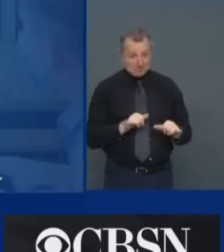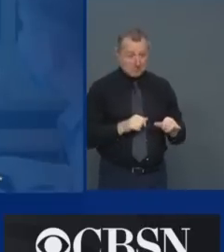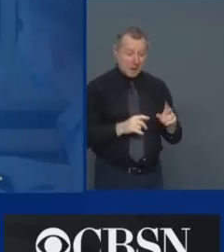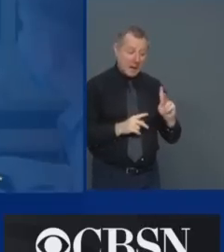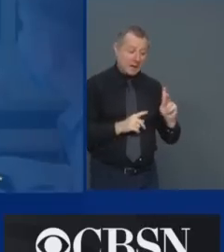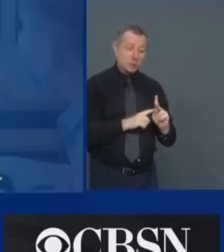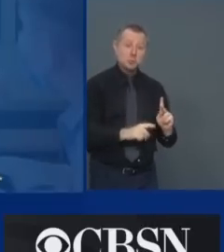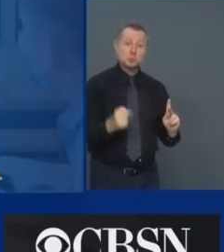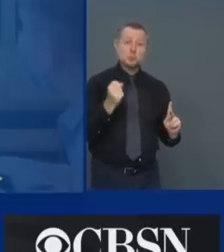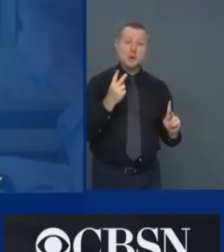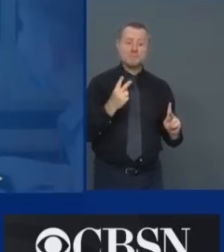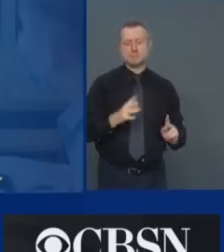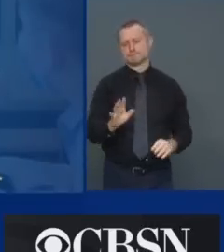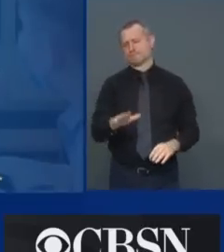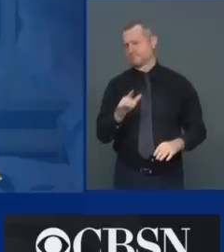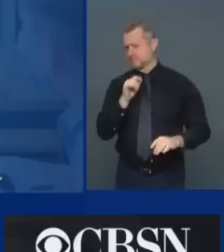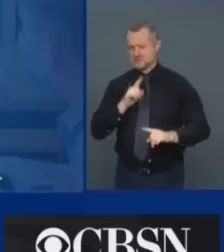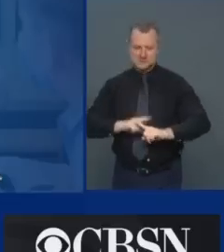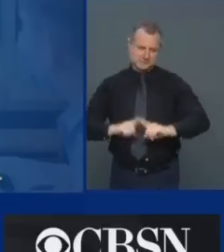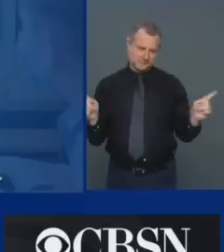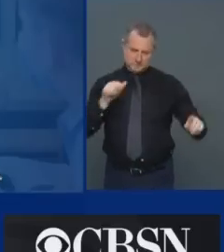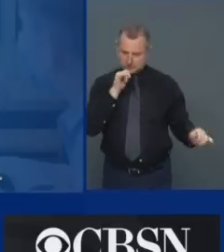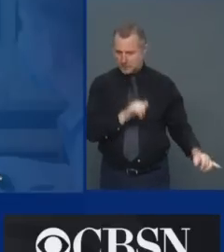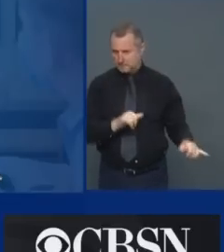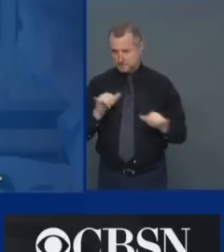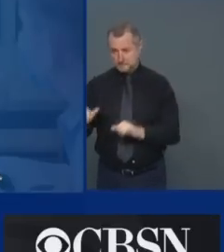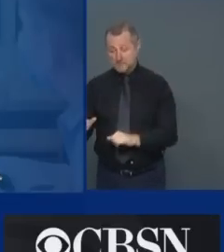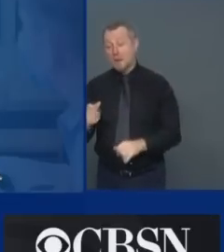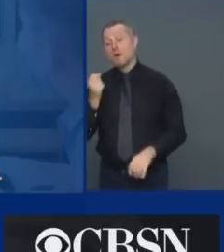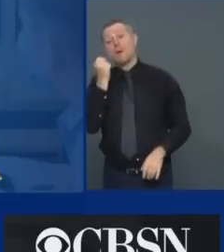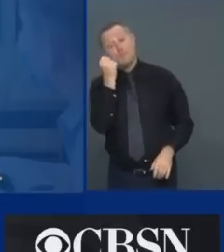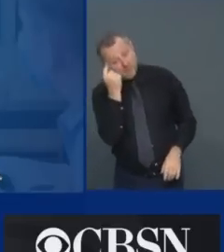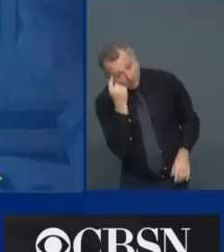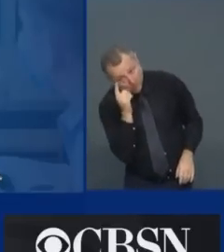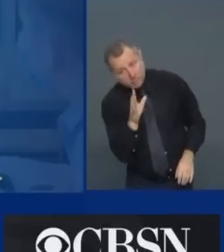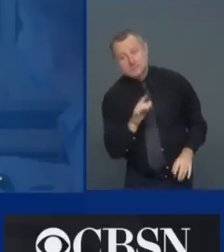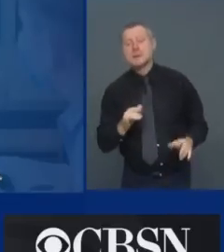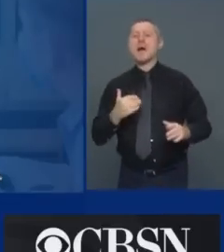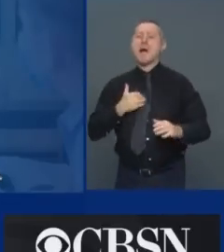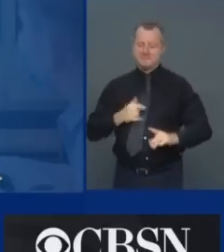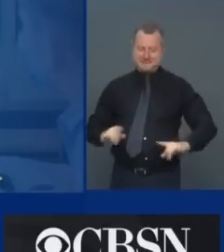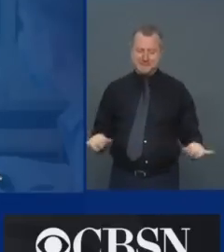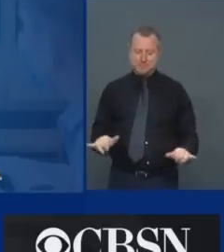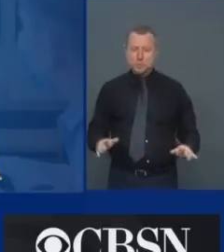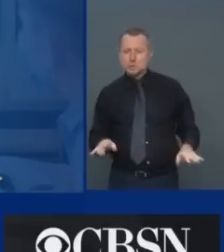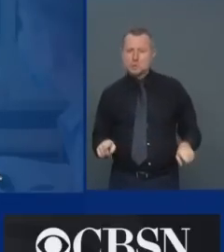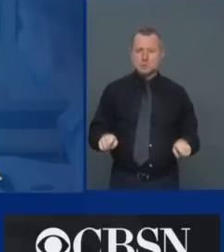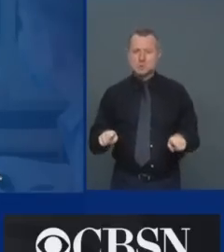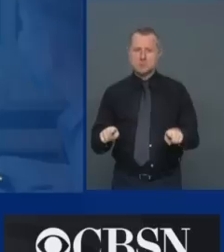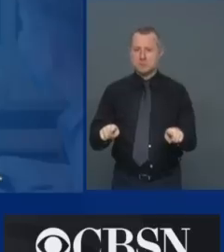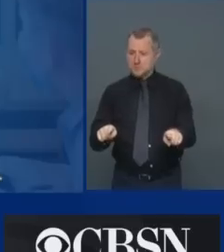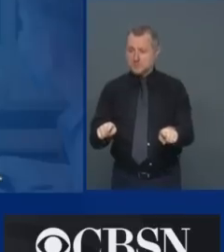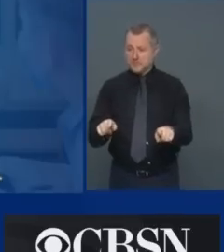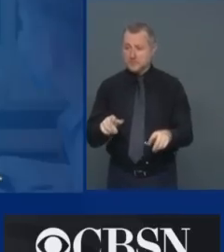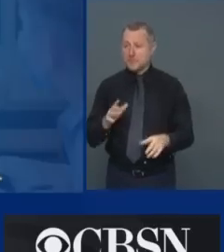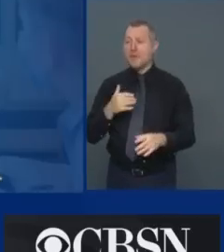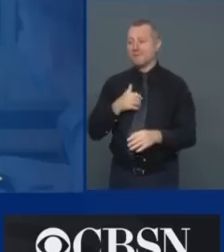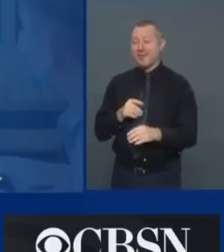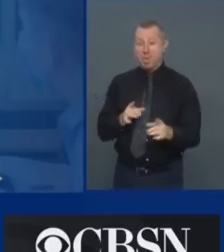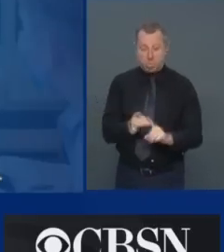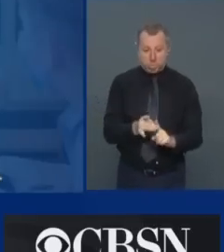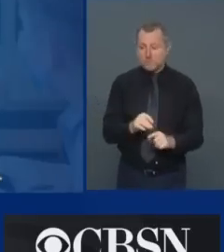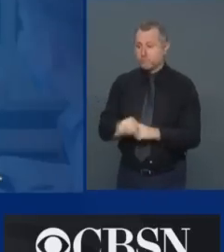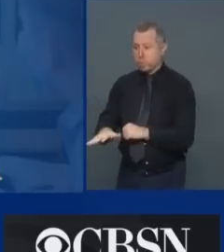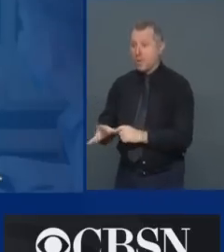same. And the congregate nature poses challenges. Well, school districts have plans to do